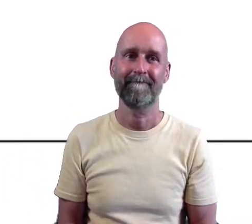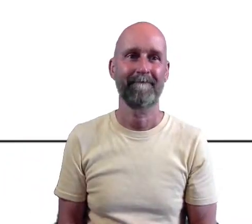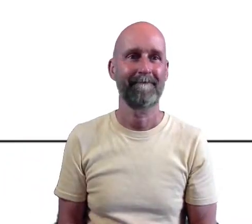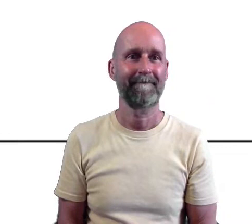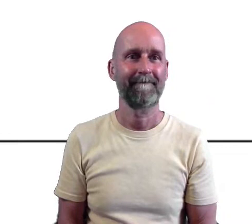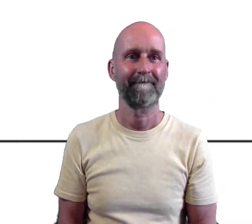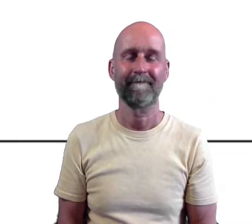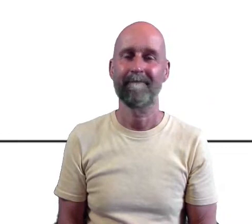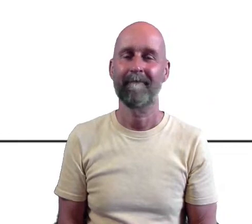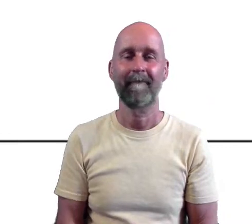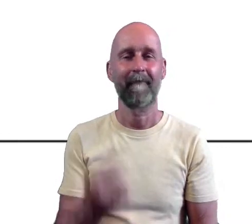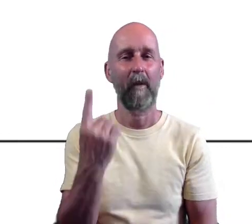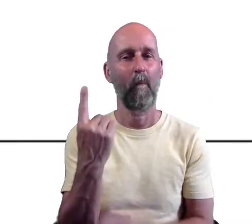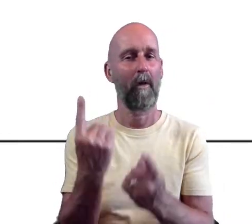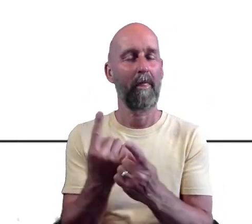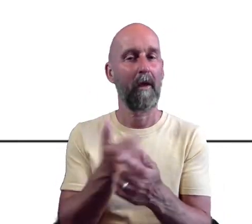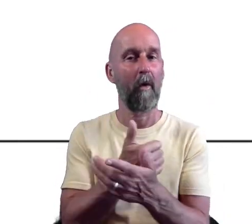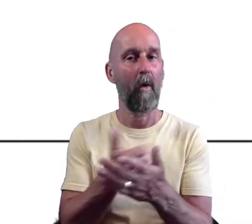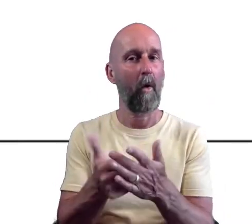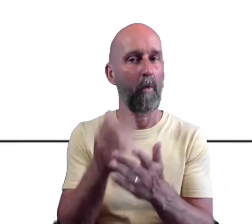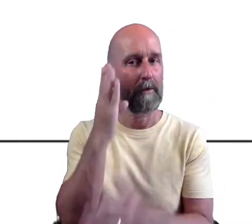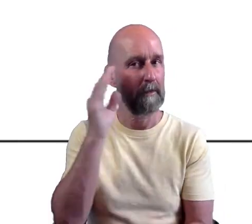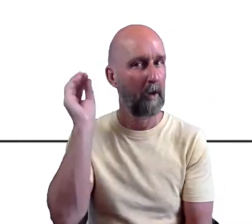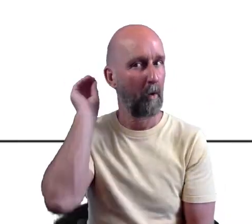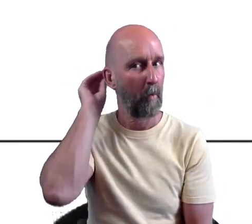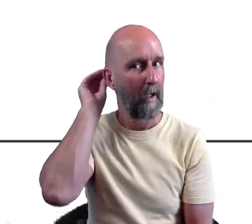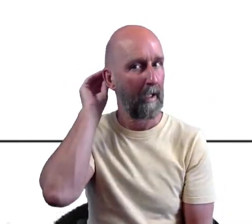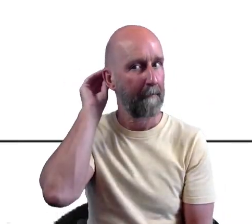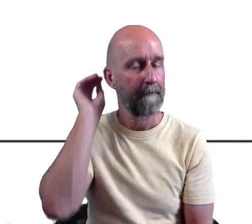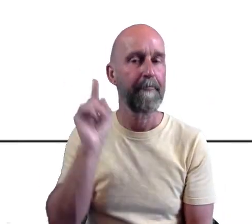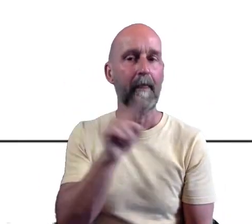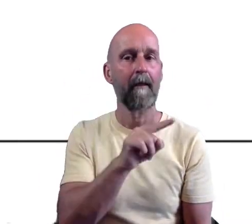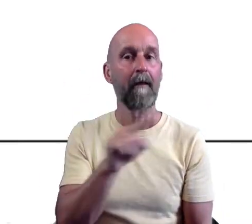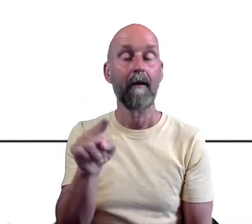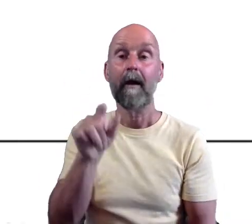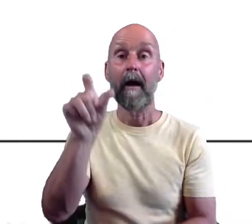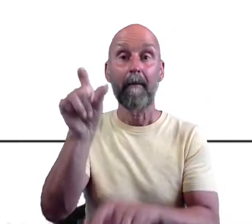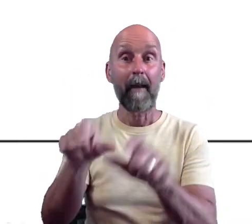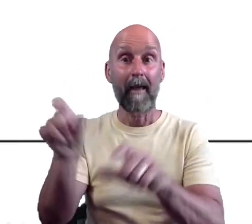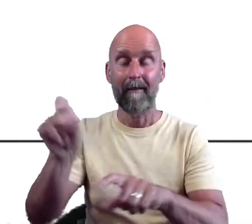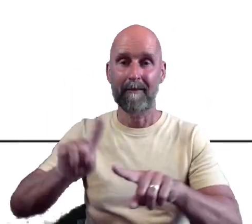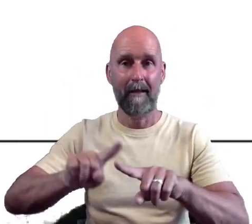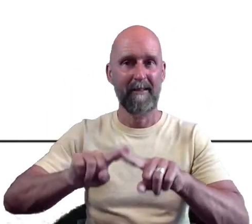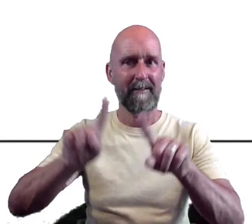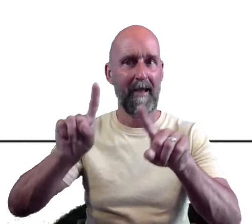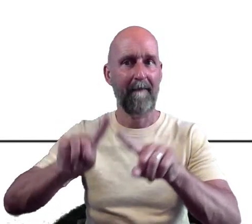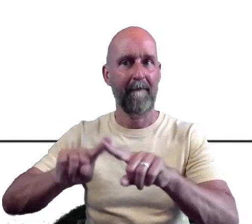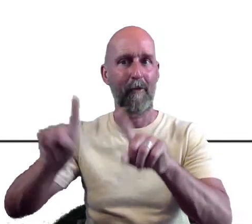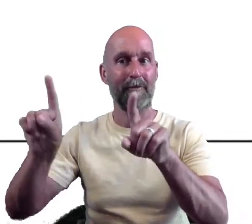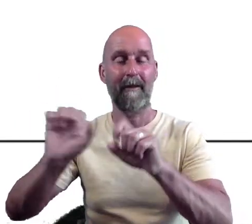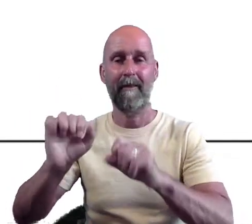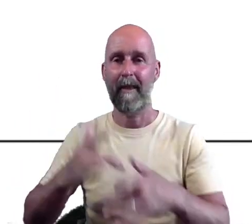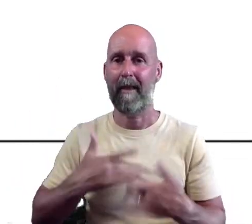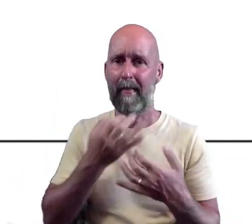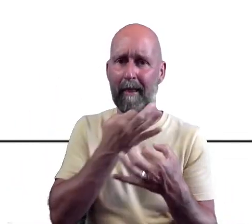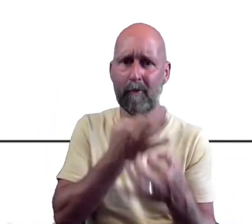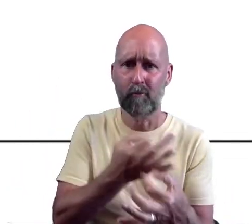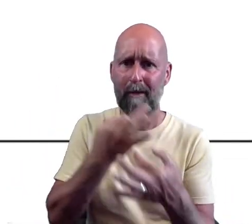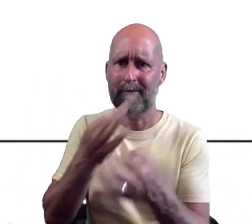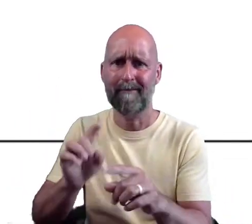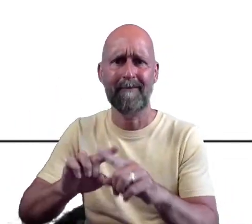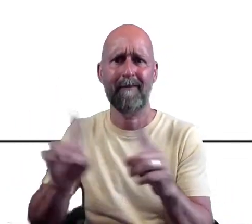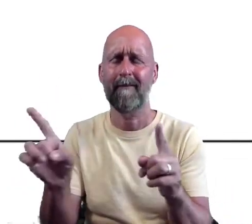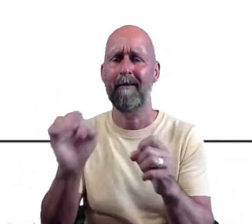One thing to always be aware of, though, is that players are really diverse. They will have like very different interests, very different capacities, very